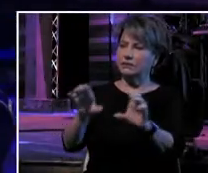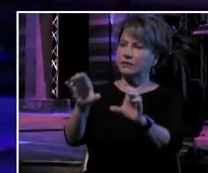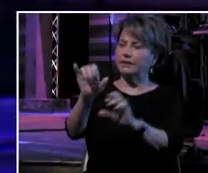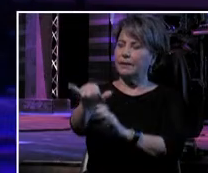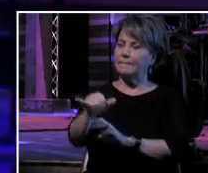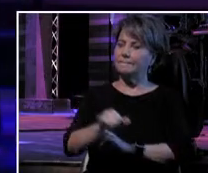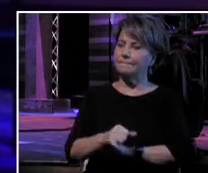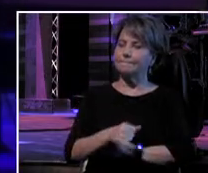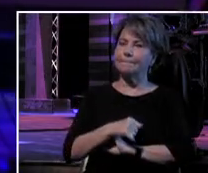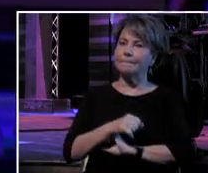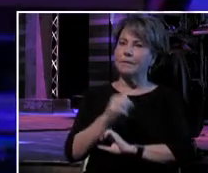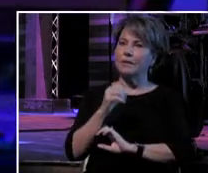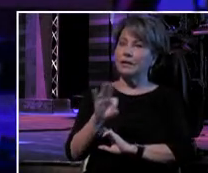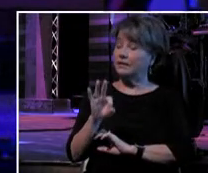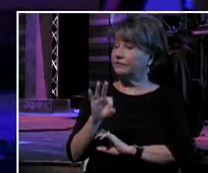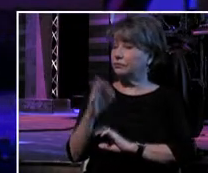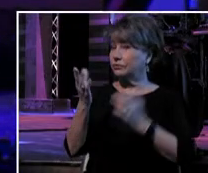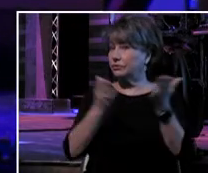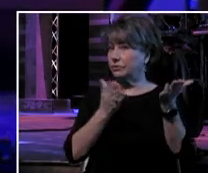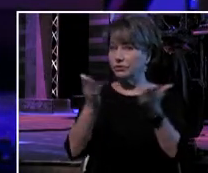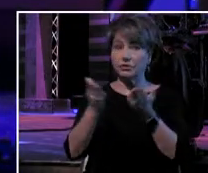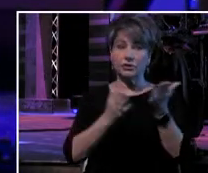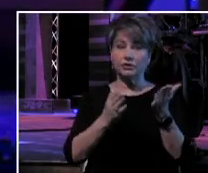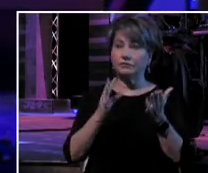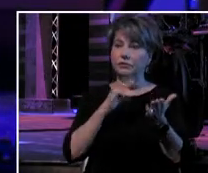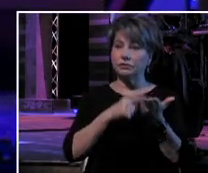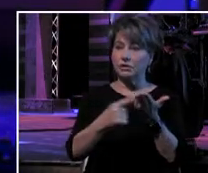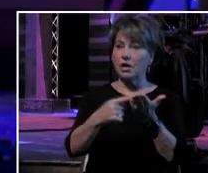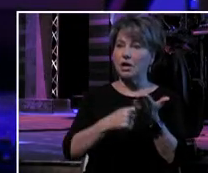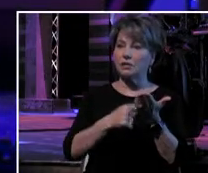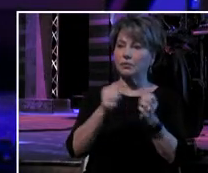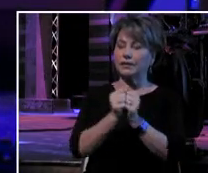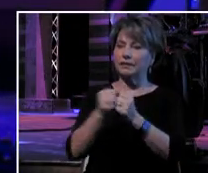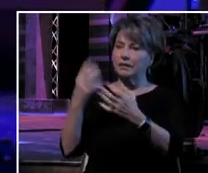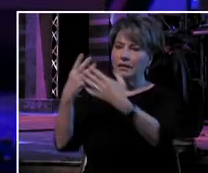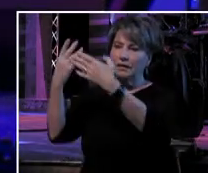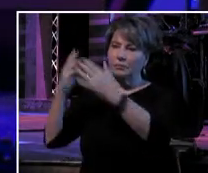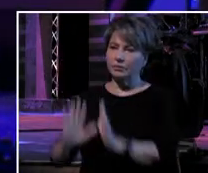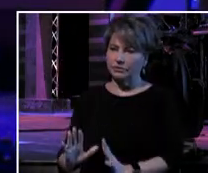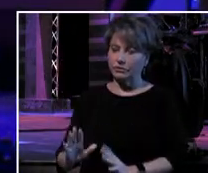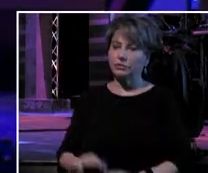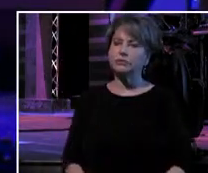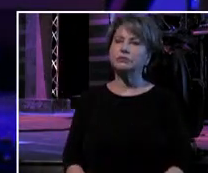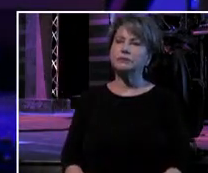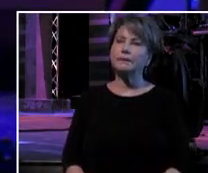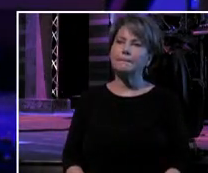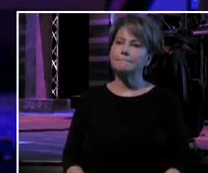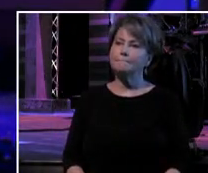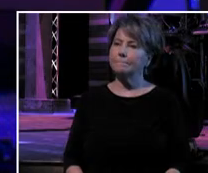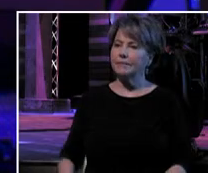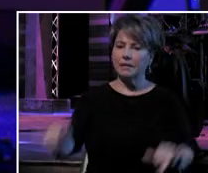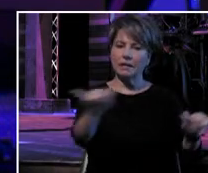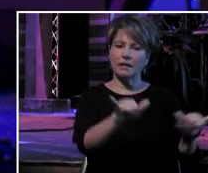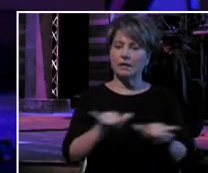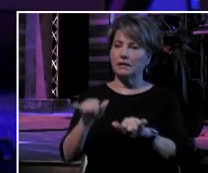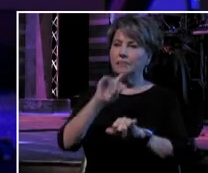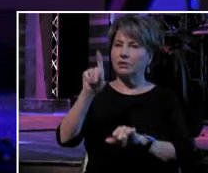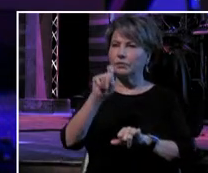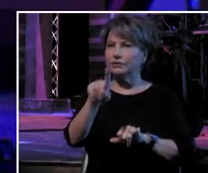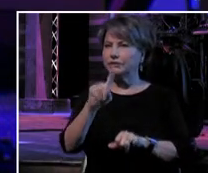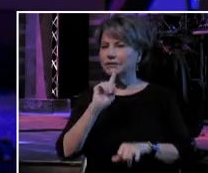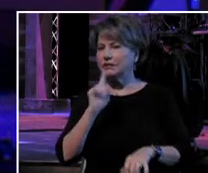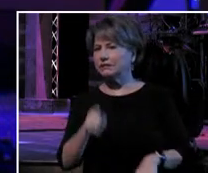or if you serve or talk with prisoners, One of the common questions that you hear